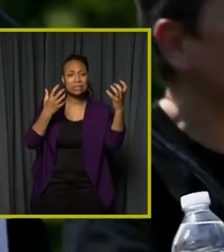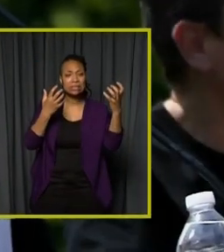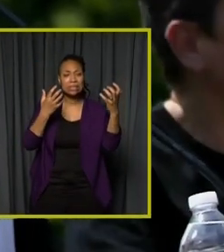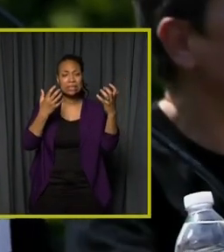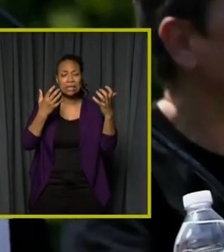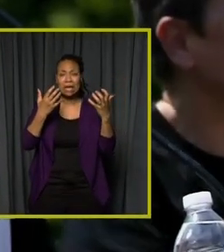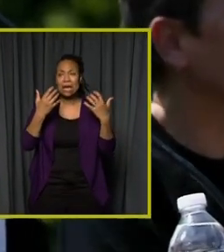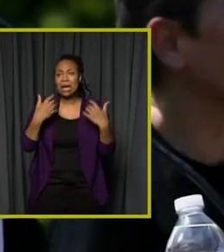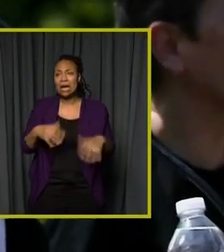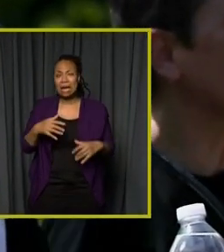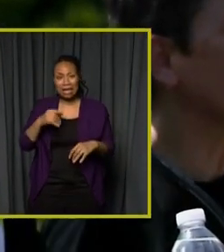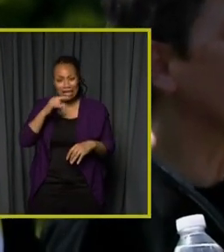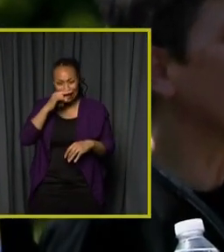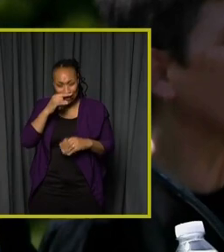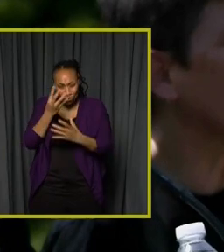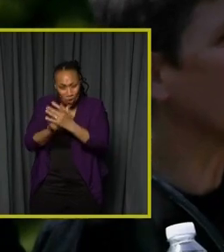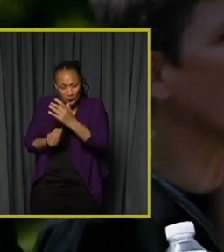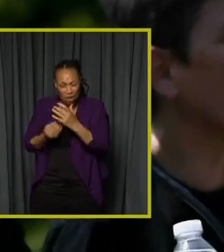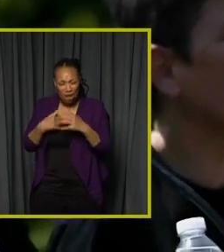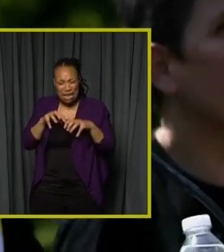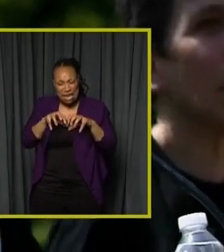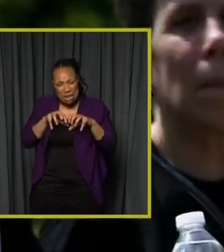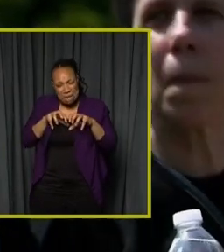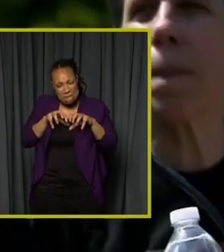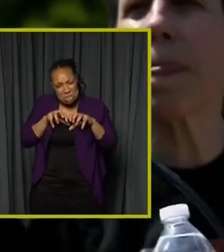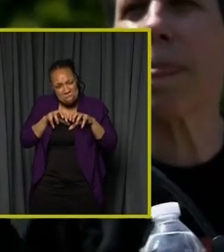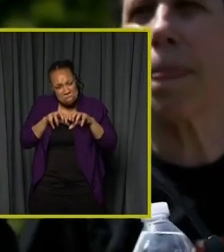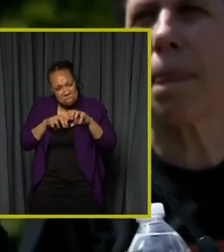My God. My God, Kevin.